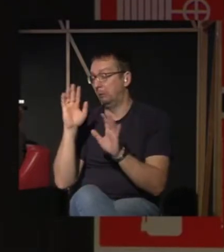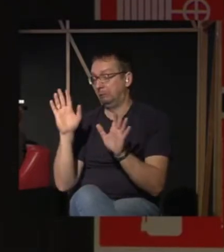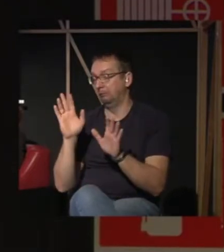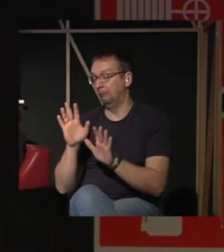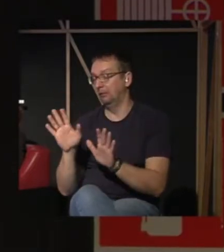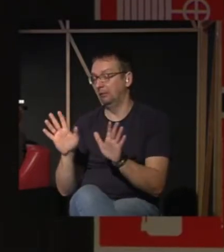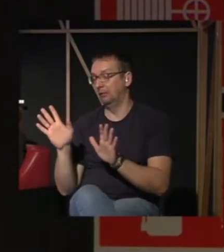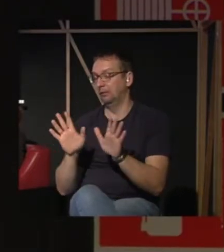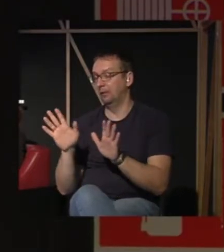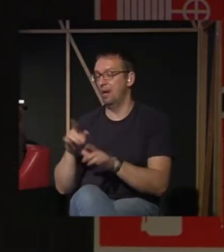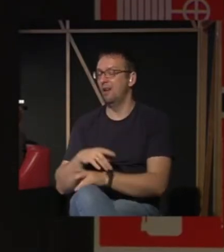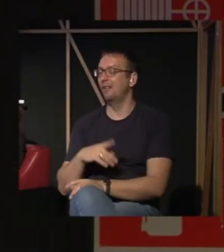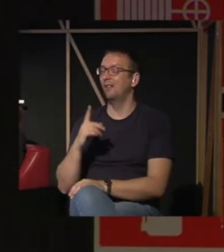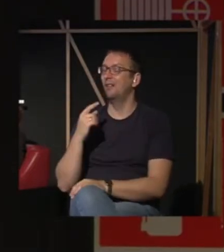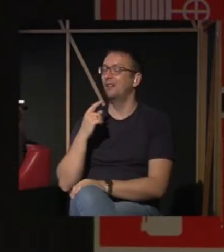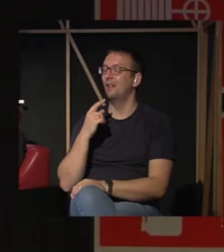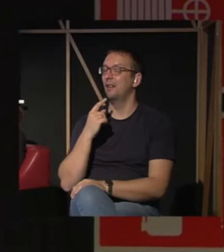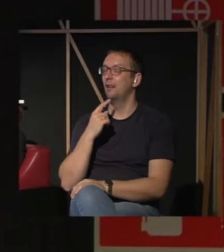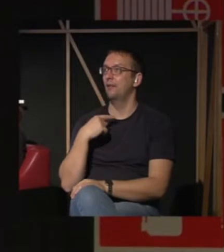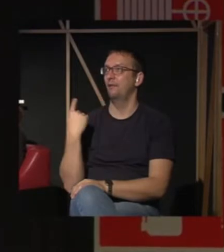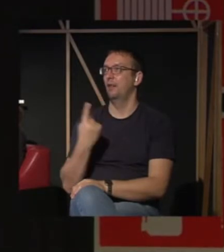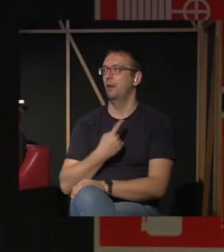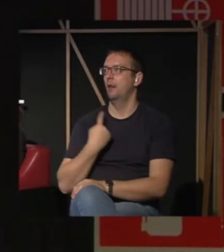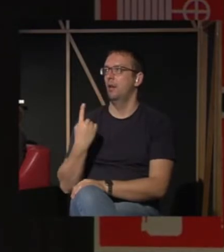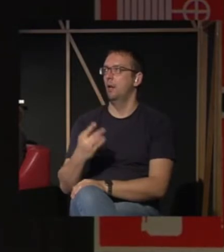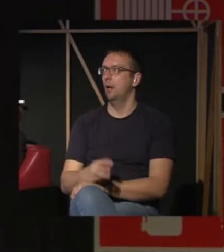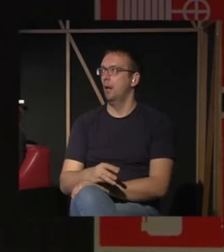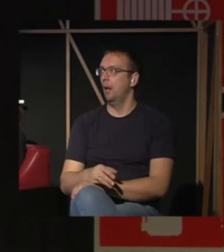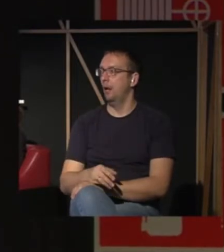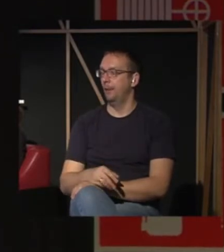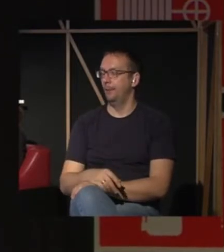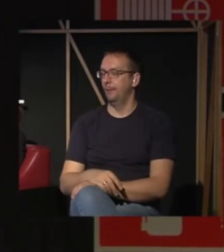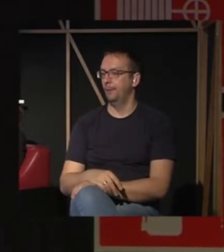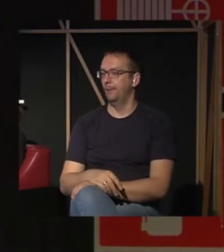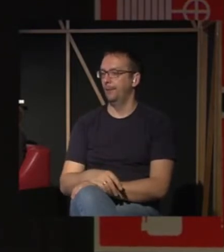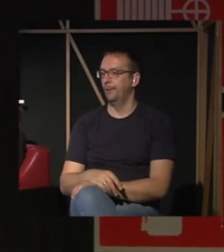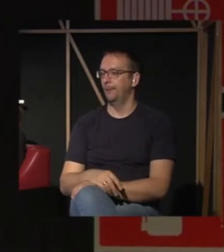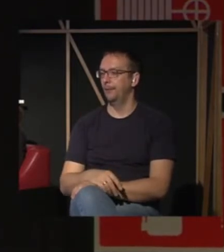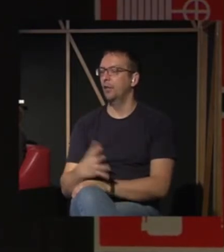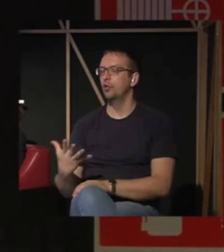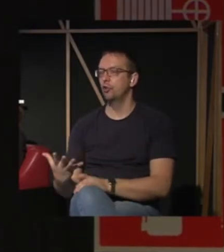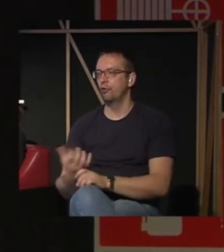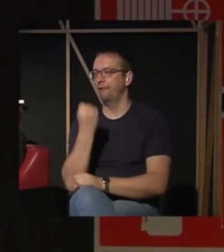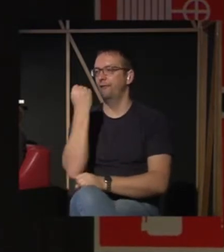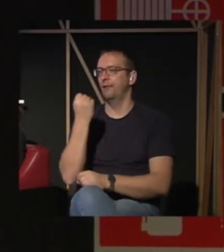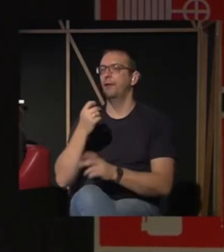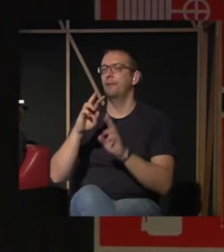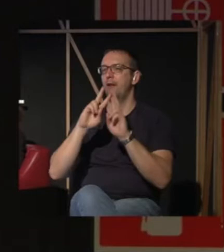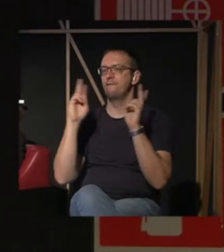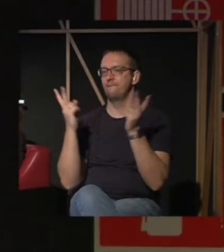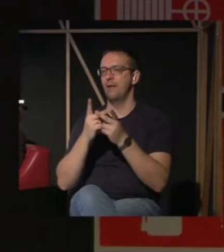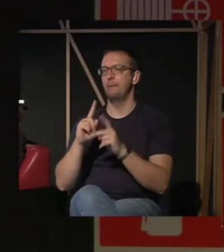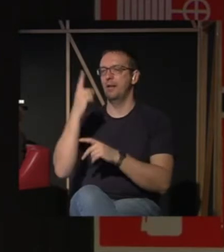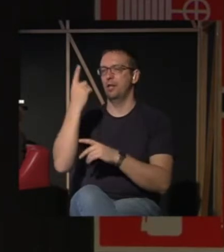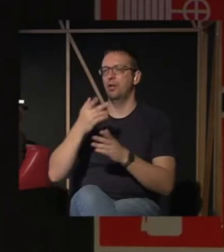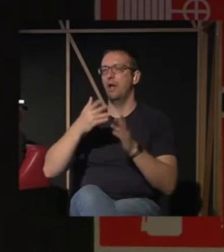this festival during the FIFA World Cup in 2018. There were a number of other programs as well under the FIFA football, the